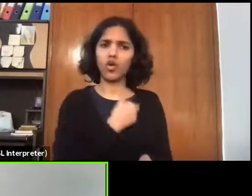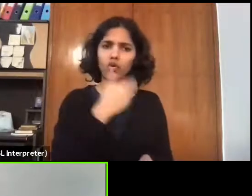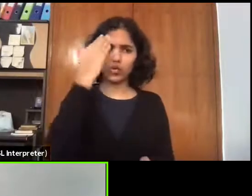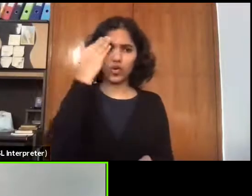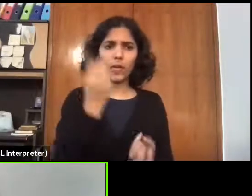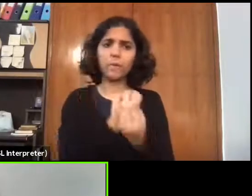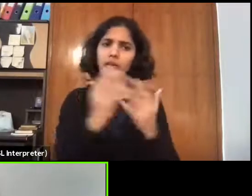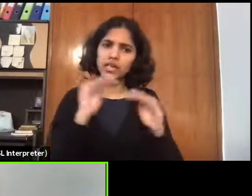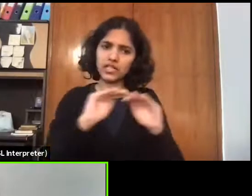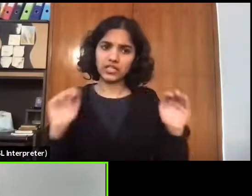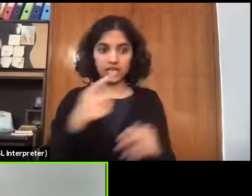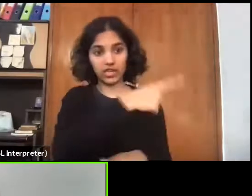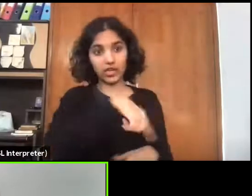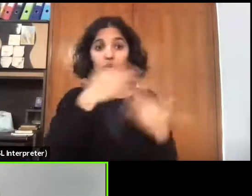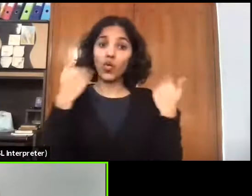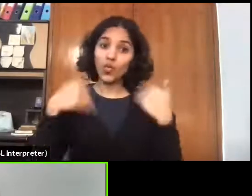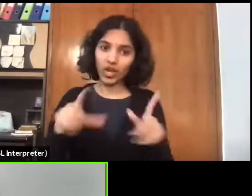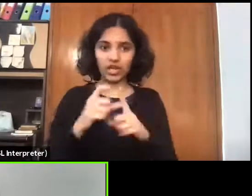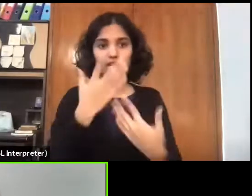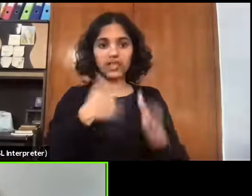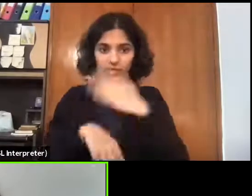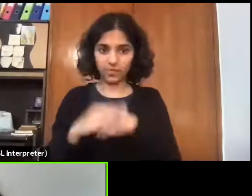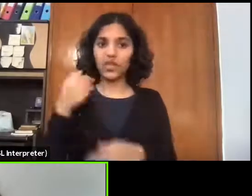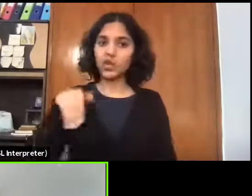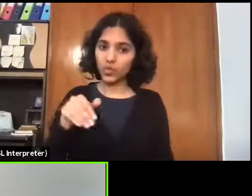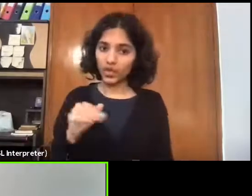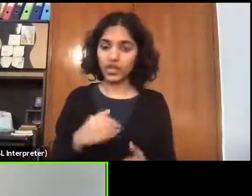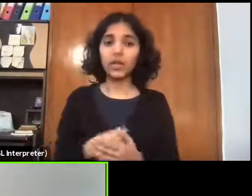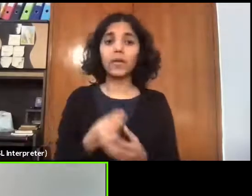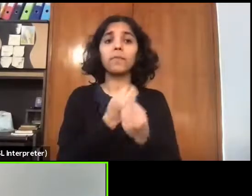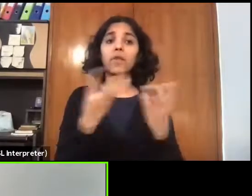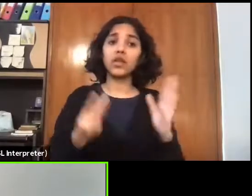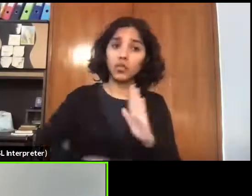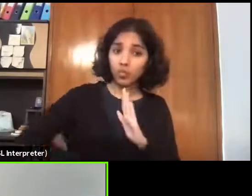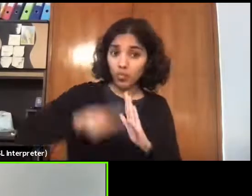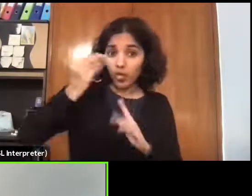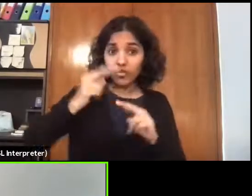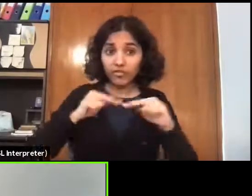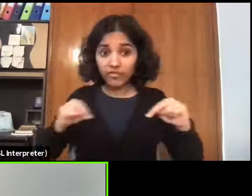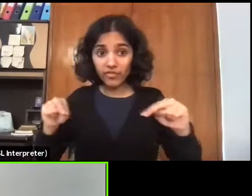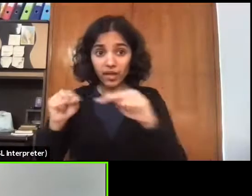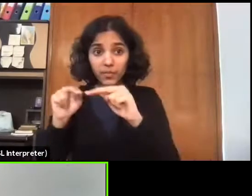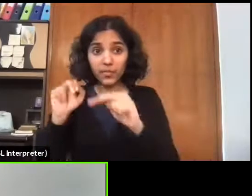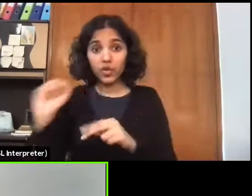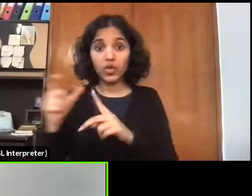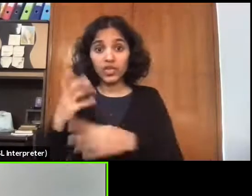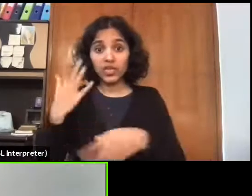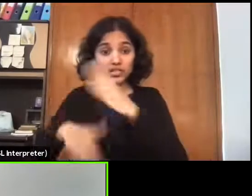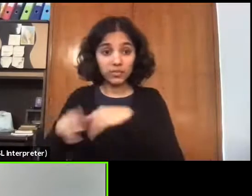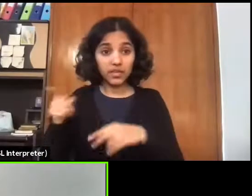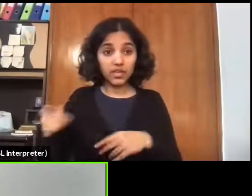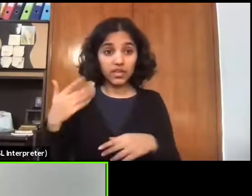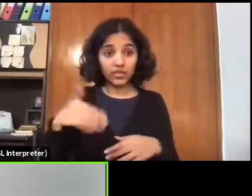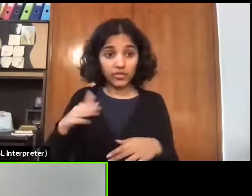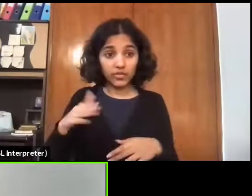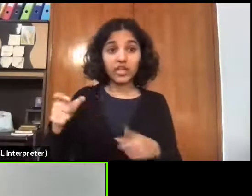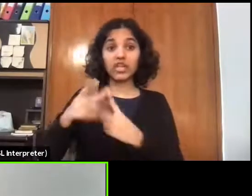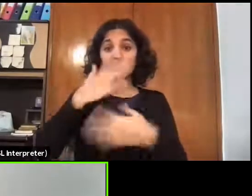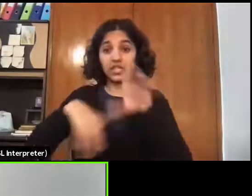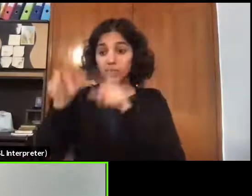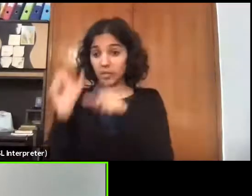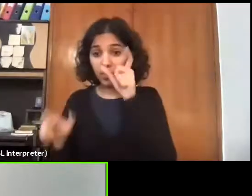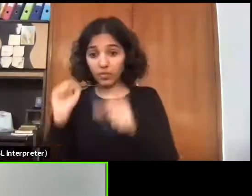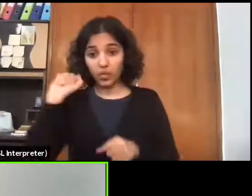be children with disabilities. Many more families of children with disabilities and disabled